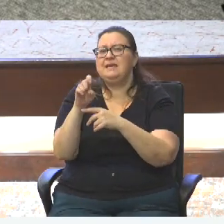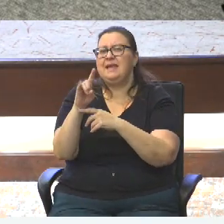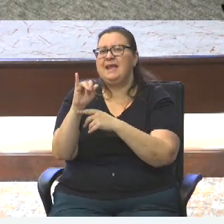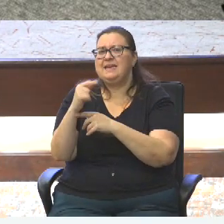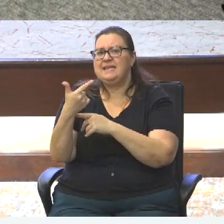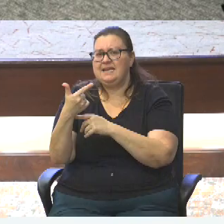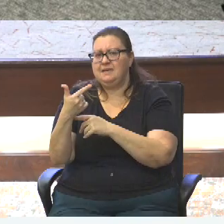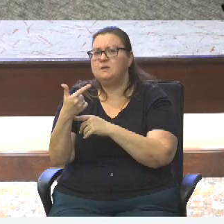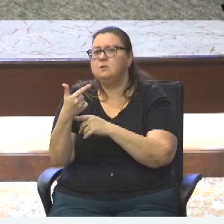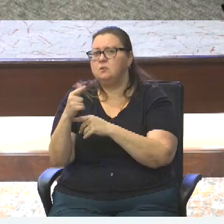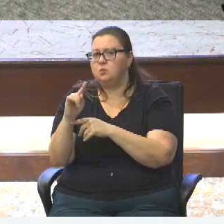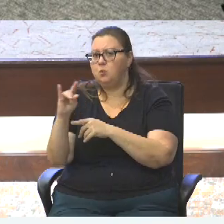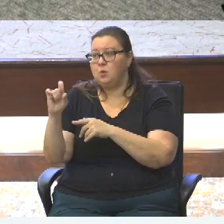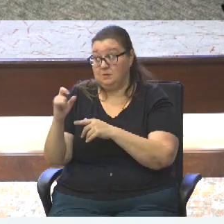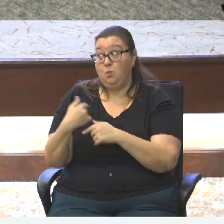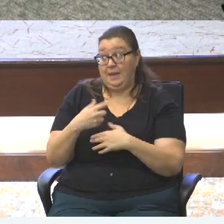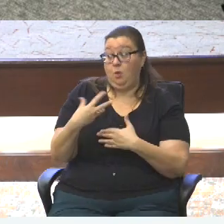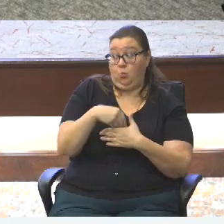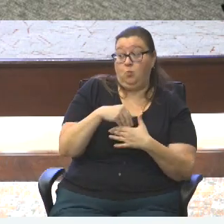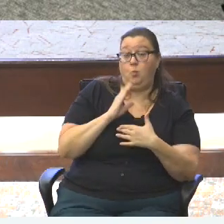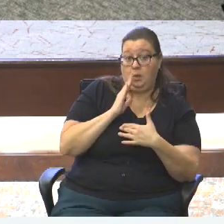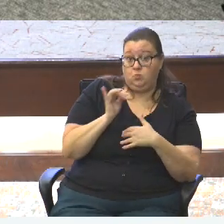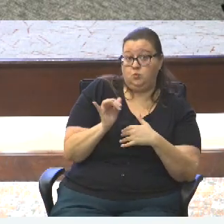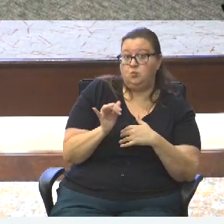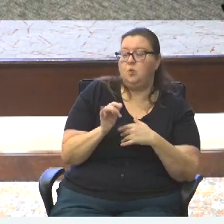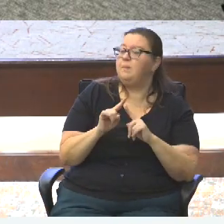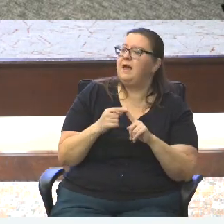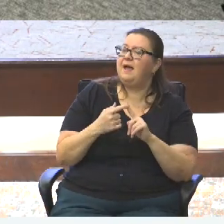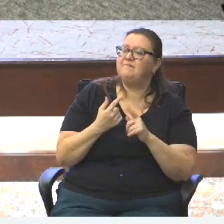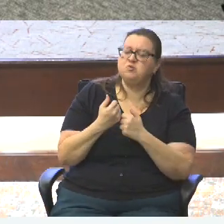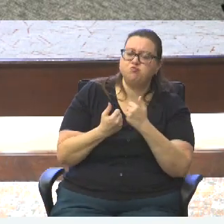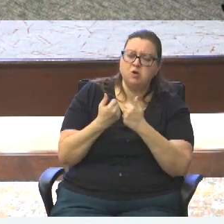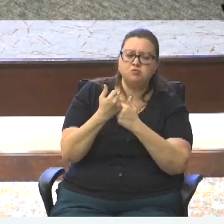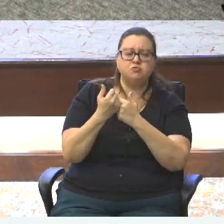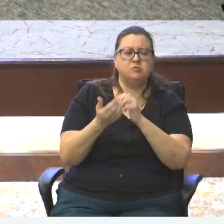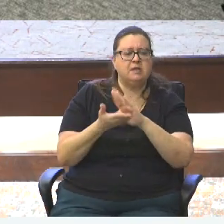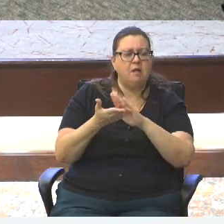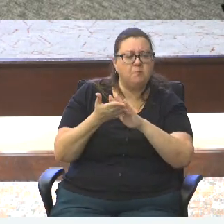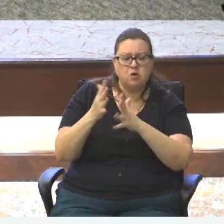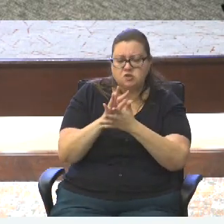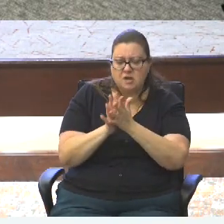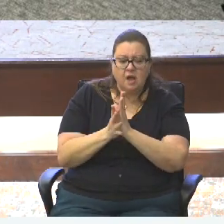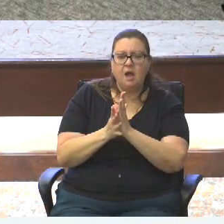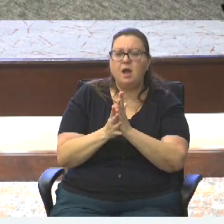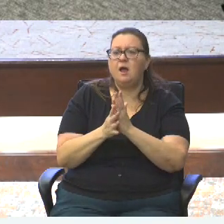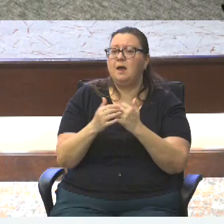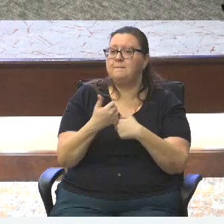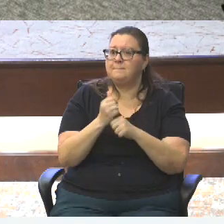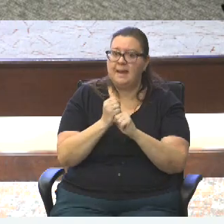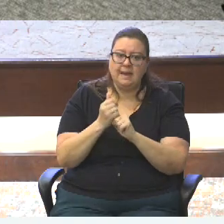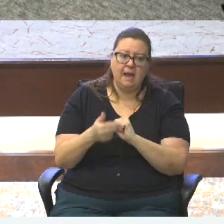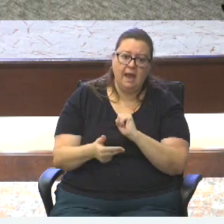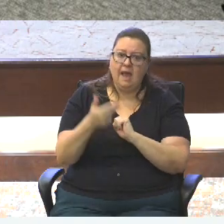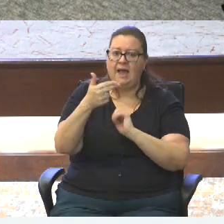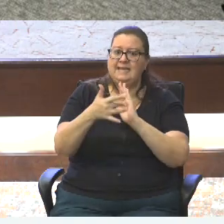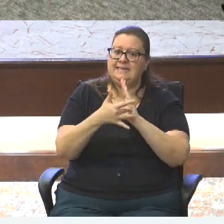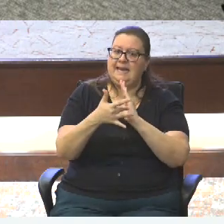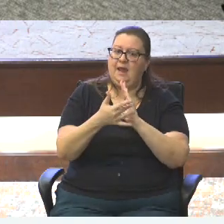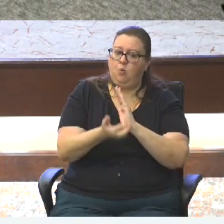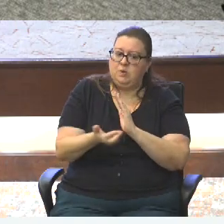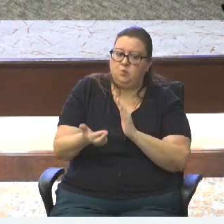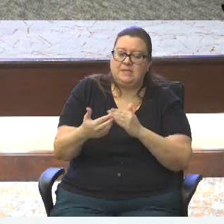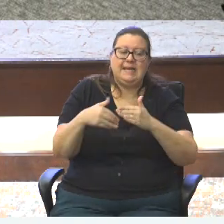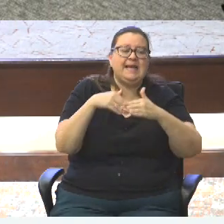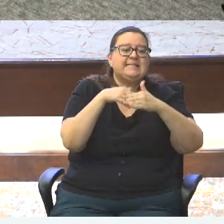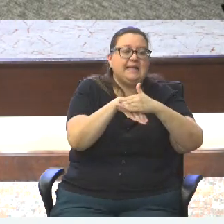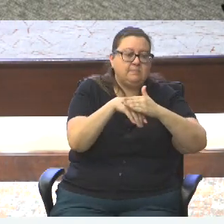Center. Their tiered fee structure and class offerings provided a model for making high-tech resources accessible to the